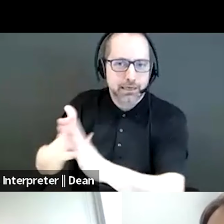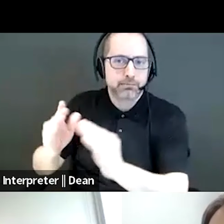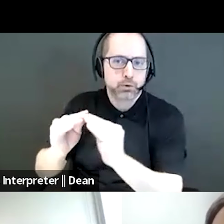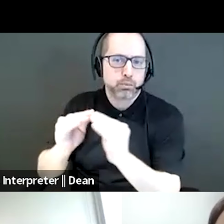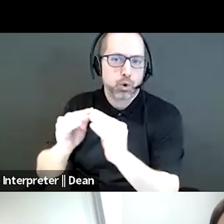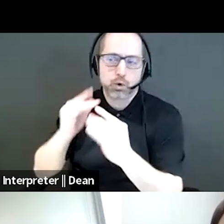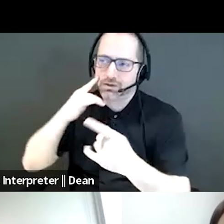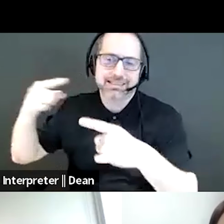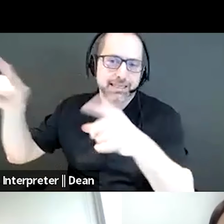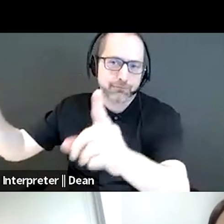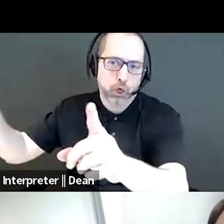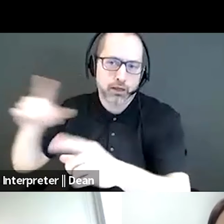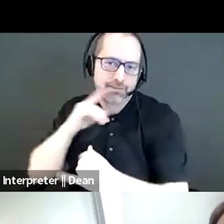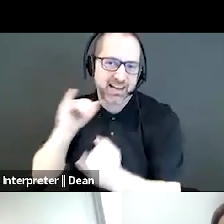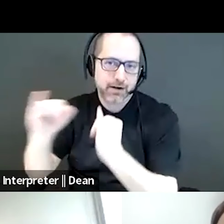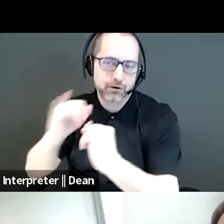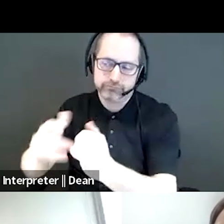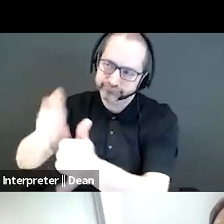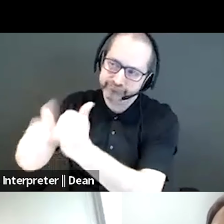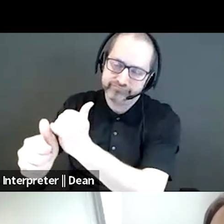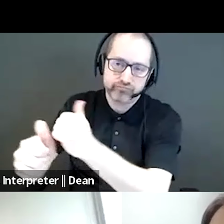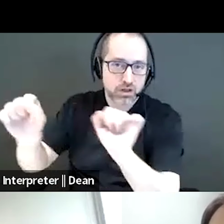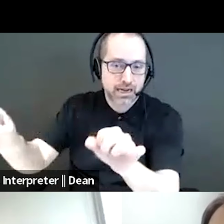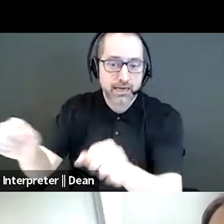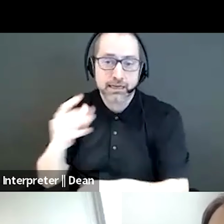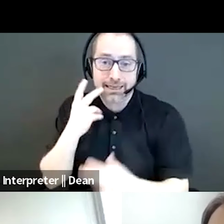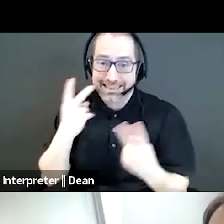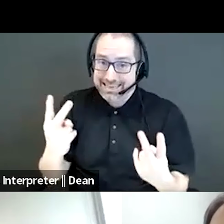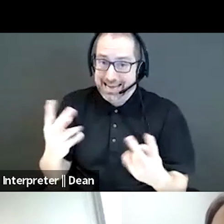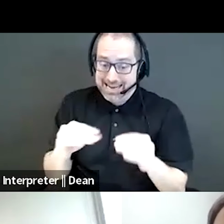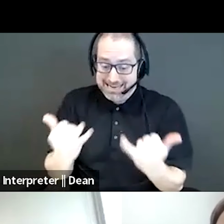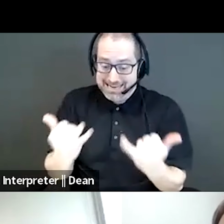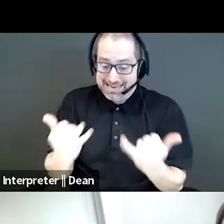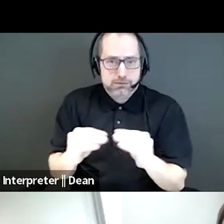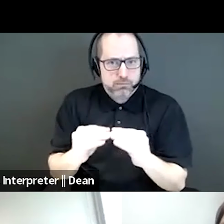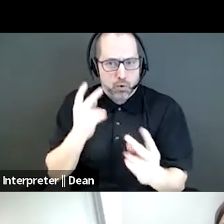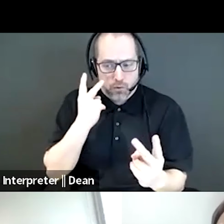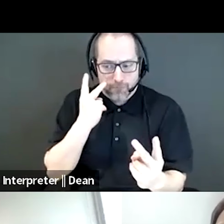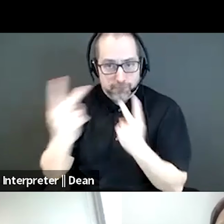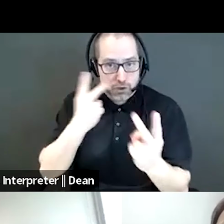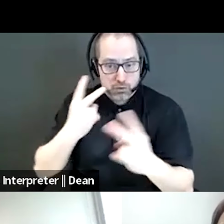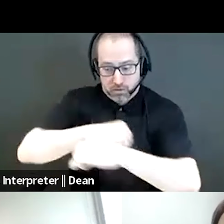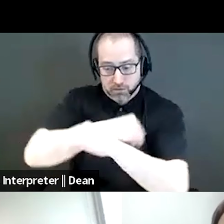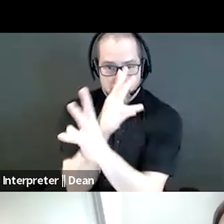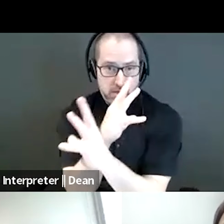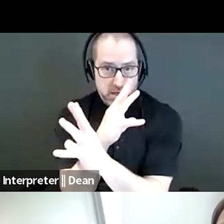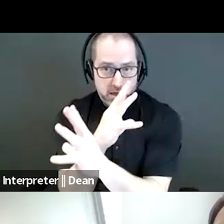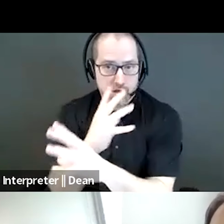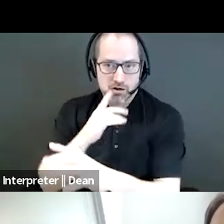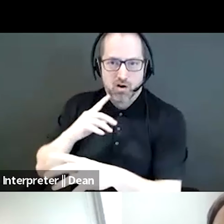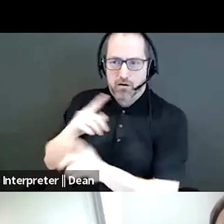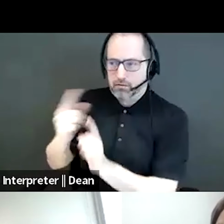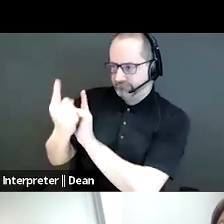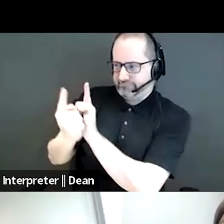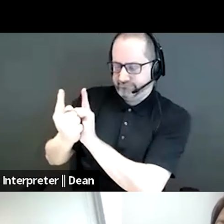I think today because of this virtual environment, we want to try to know each other a little better,